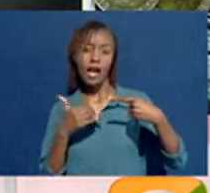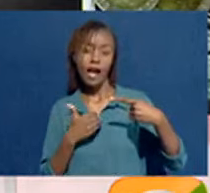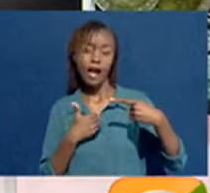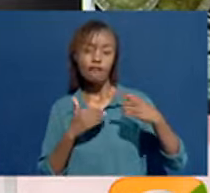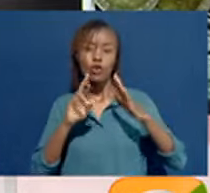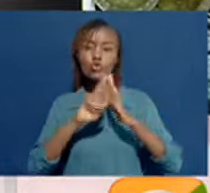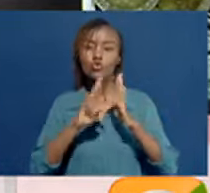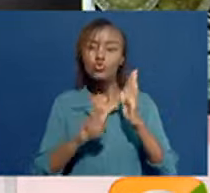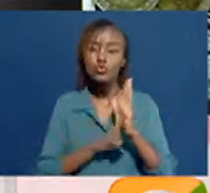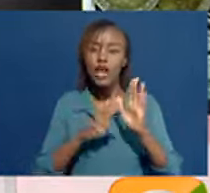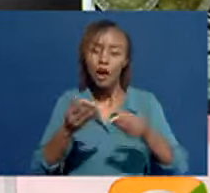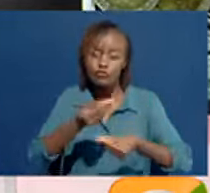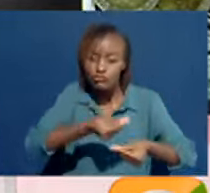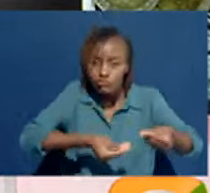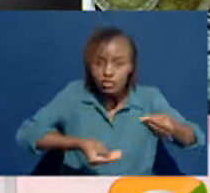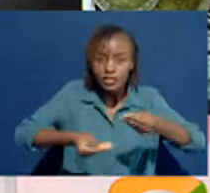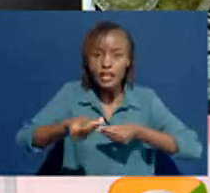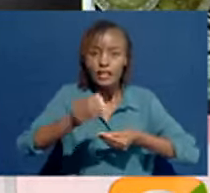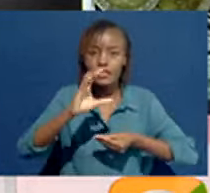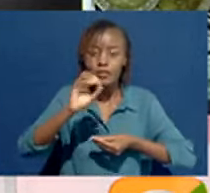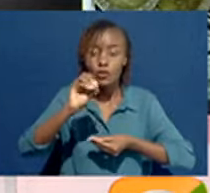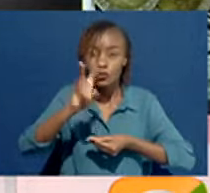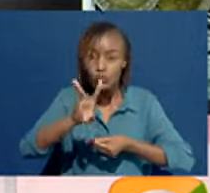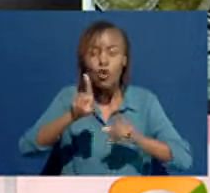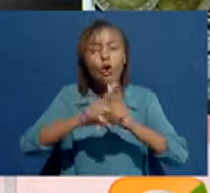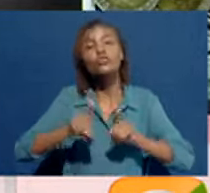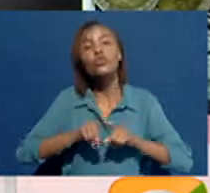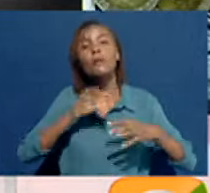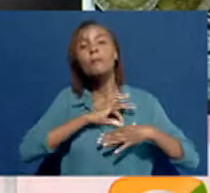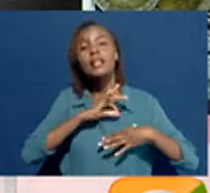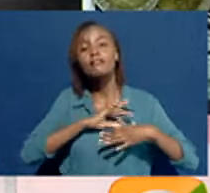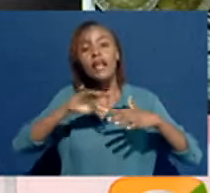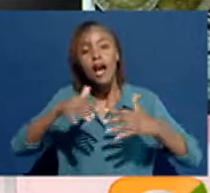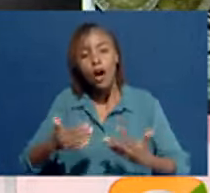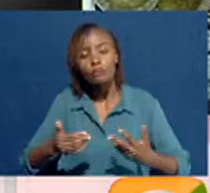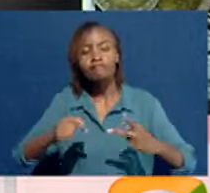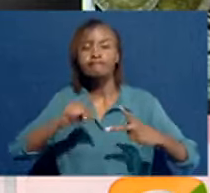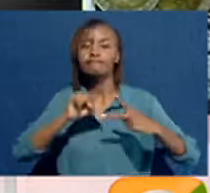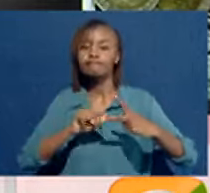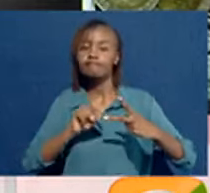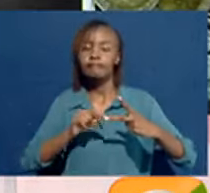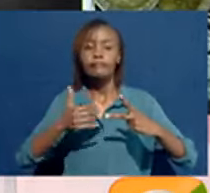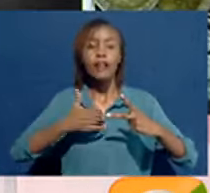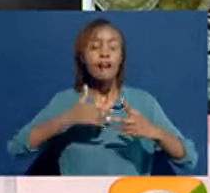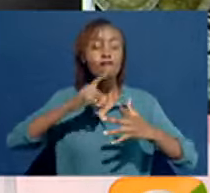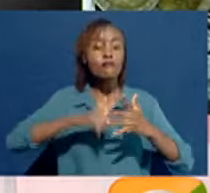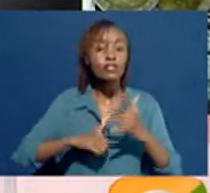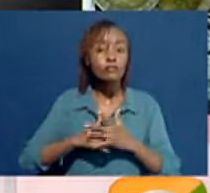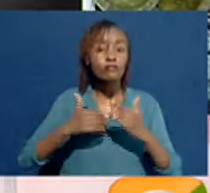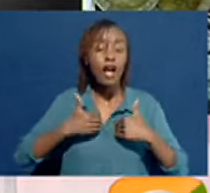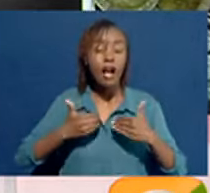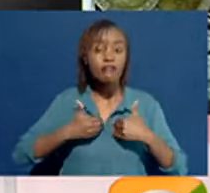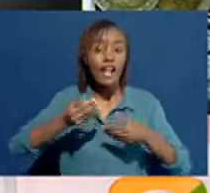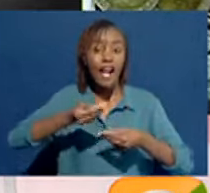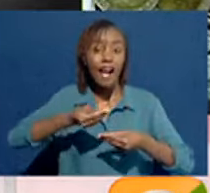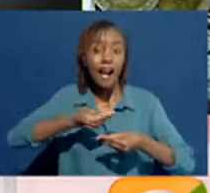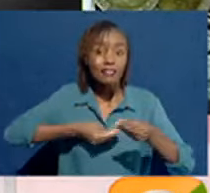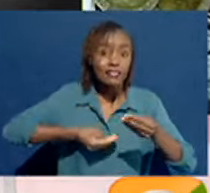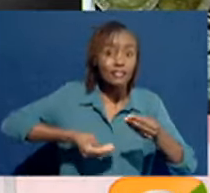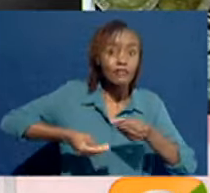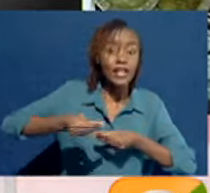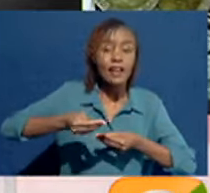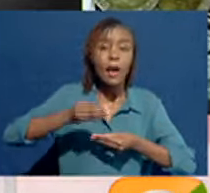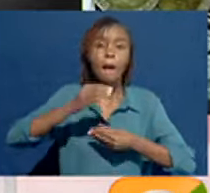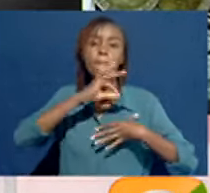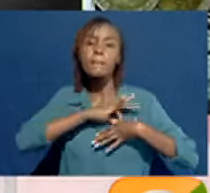carbon credits and benefit sharing of the same. It also hopes to establish a carbon credit trading benefit